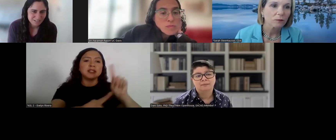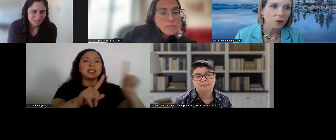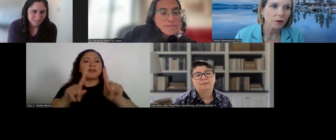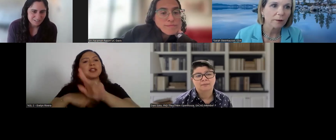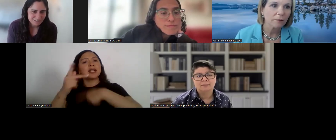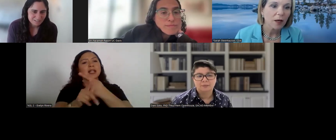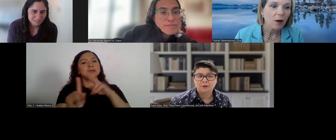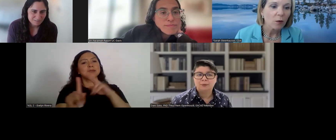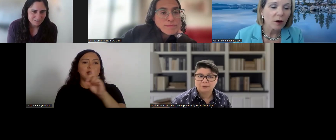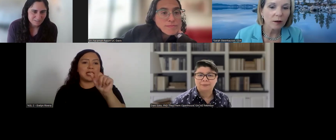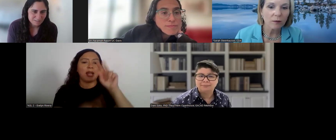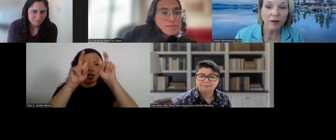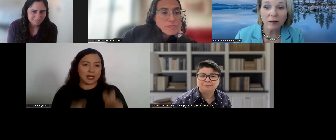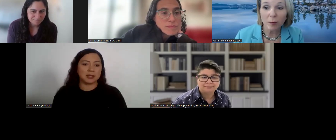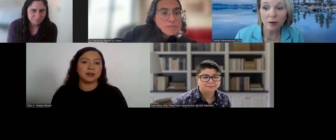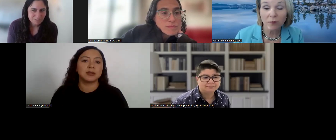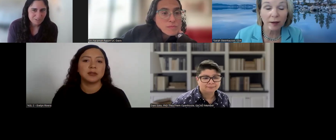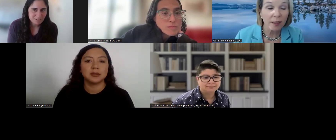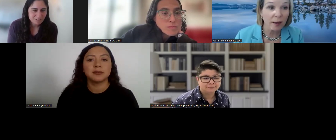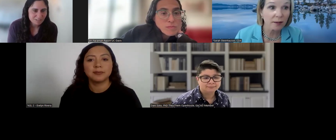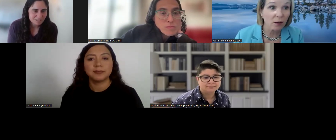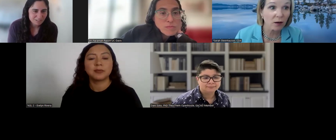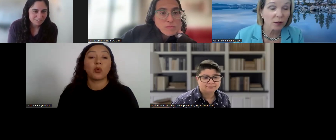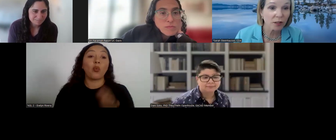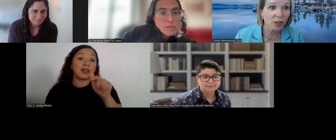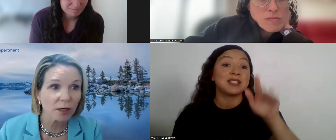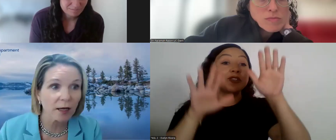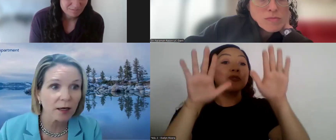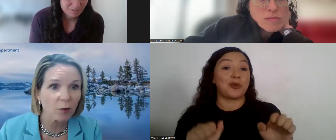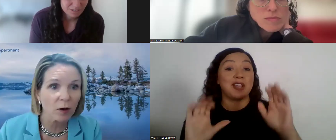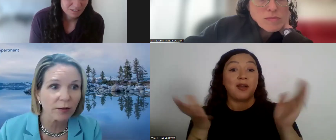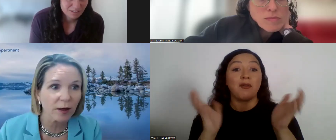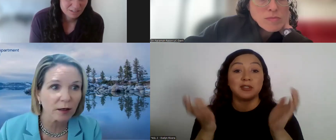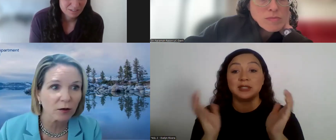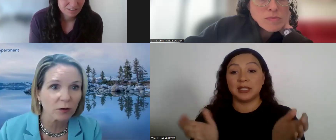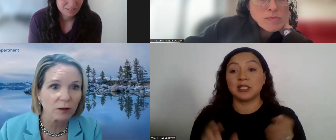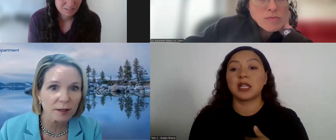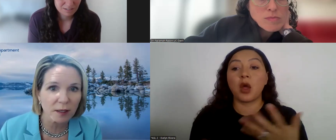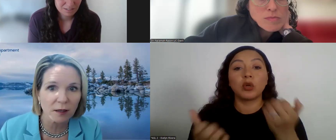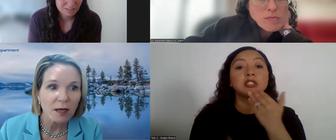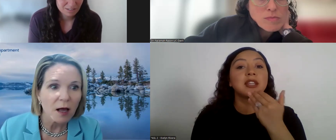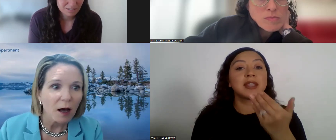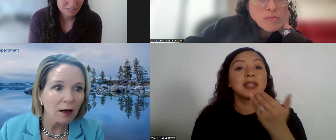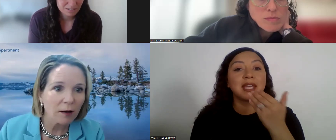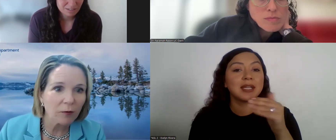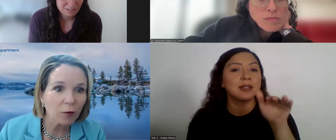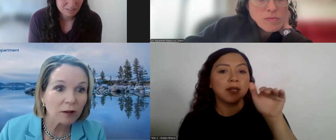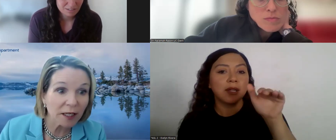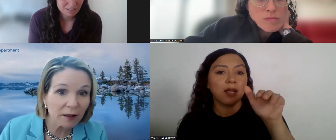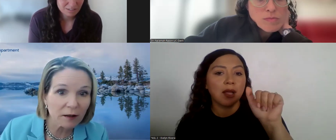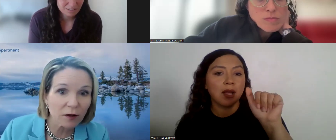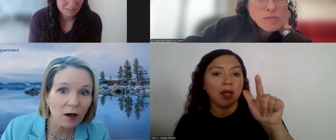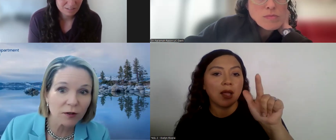analysis. Well, this has been a fantastic conversation, and I want to thank you, Alyssa,